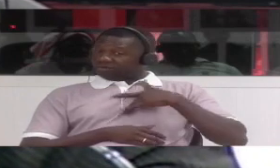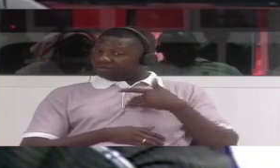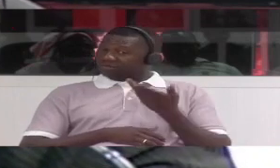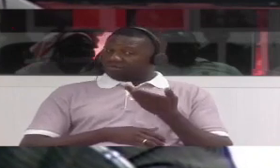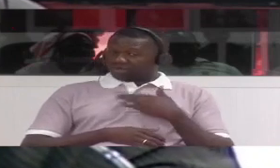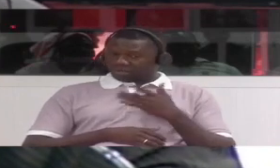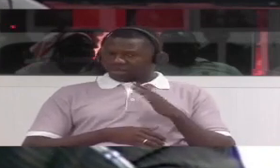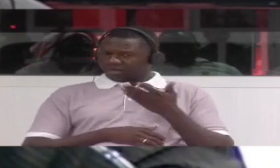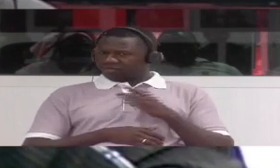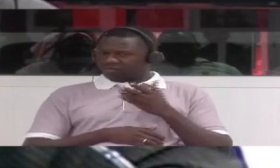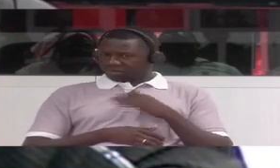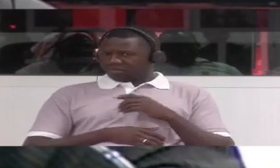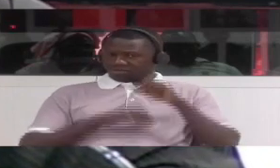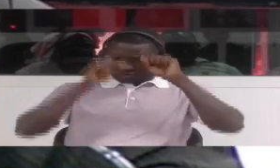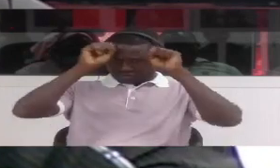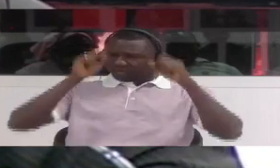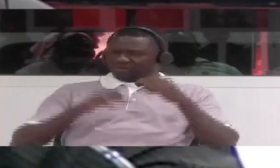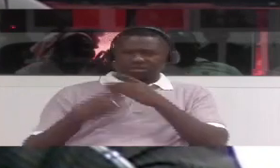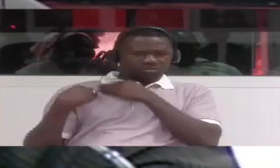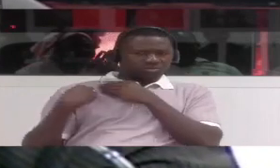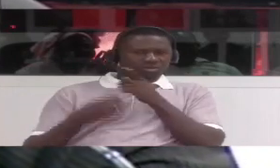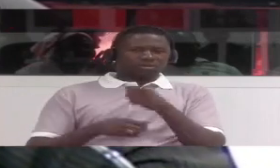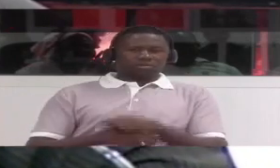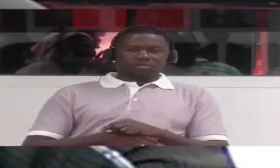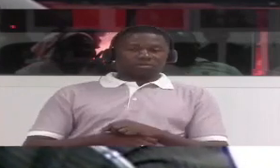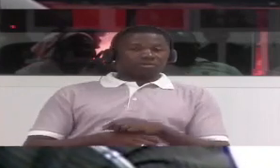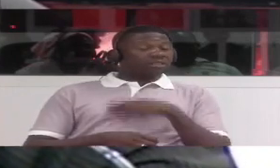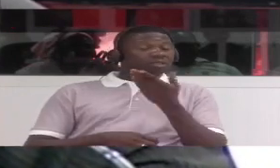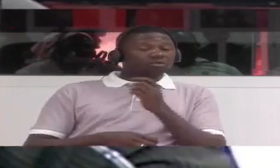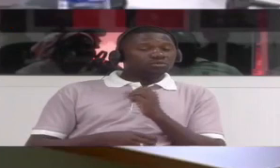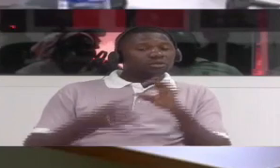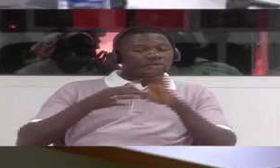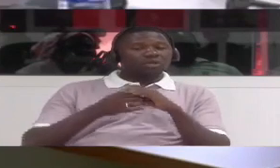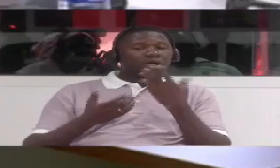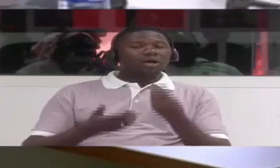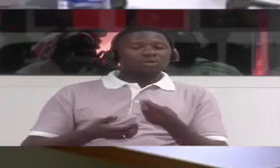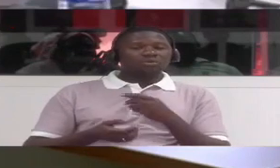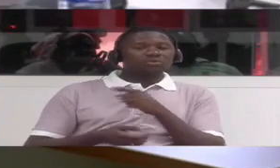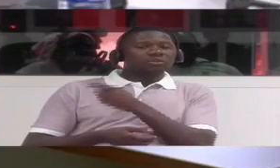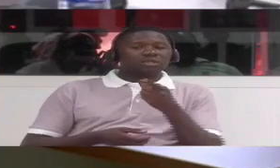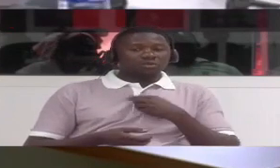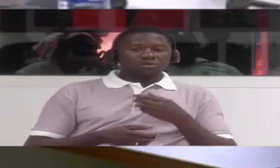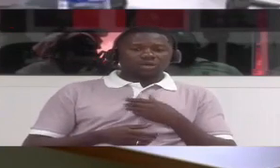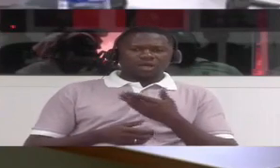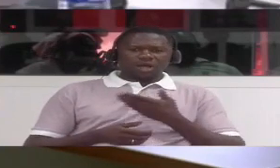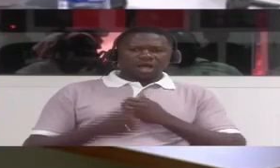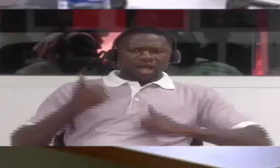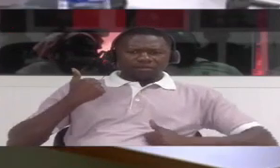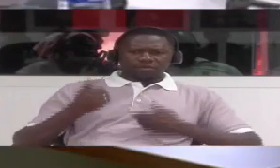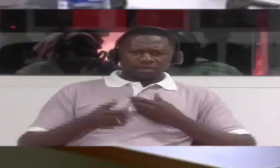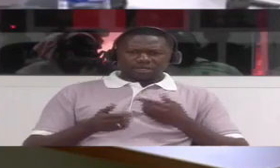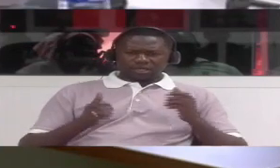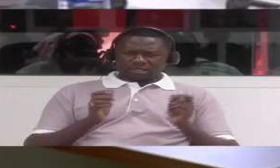have been state sanctioned, because, I mean, it couldn't be coincidental that they were, you know, they were up in arms against the